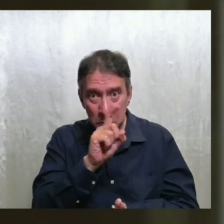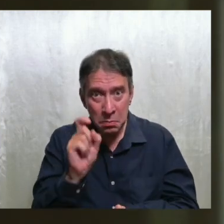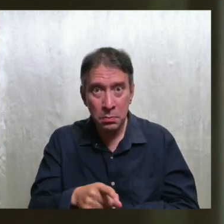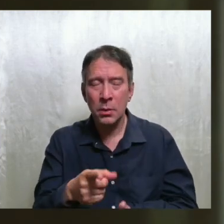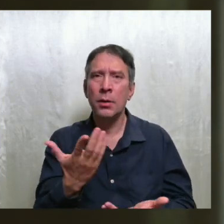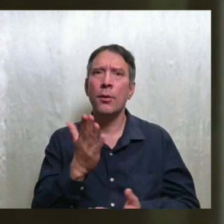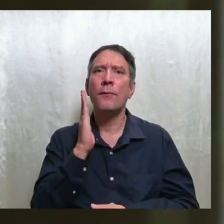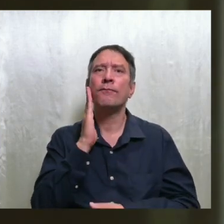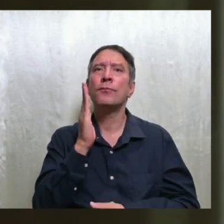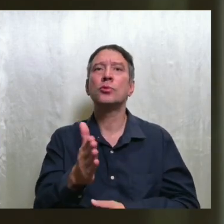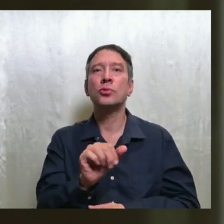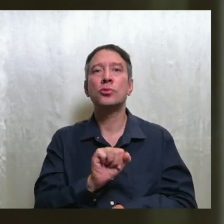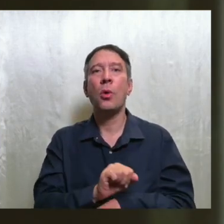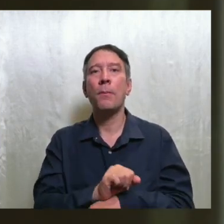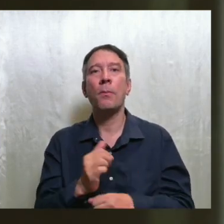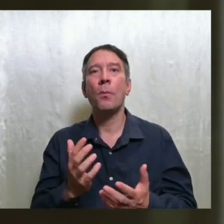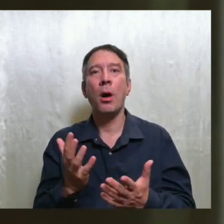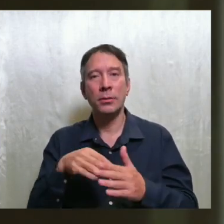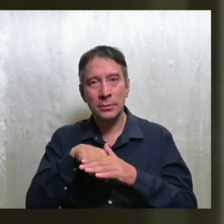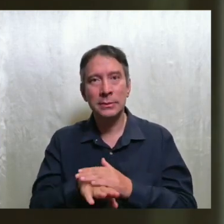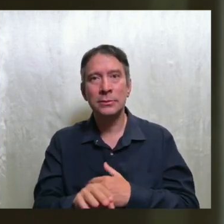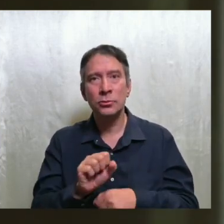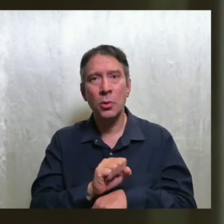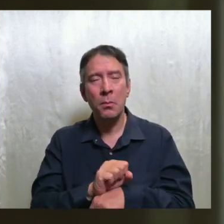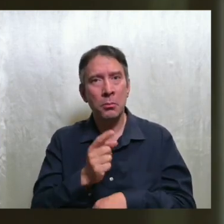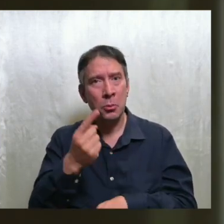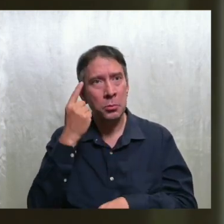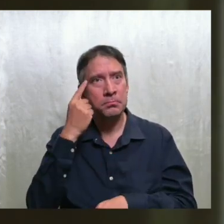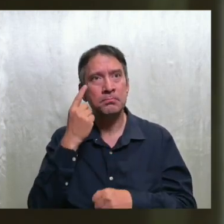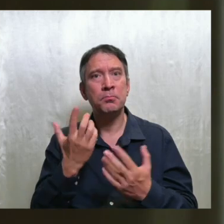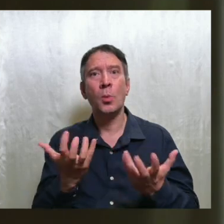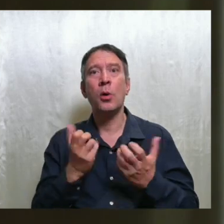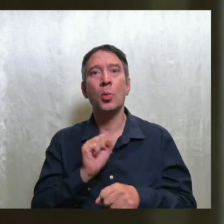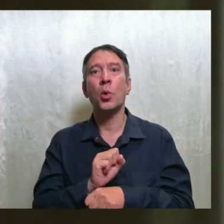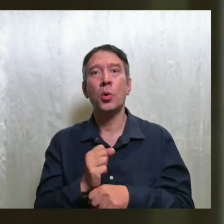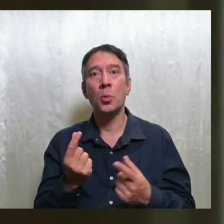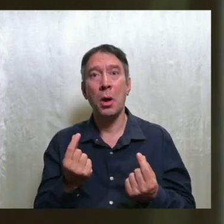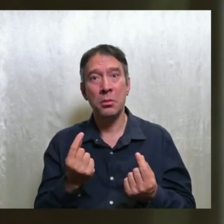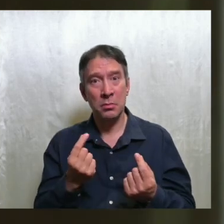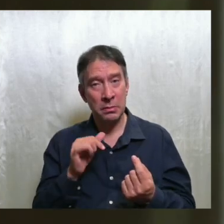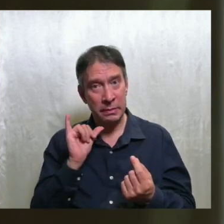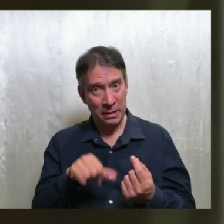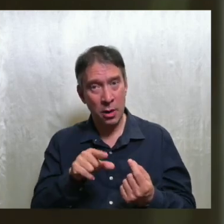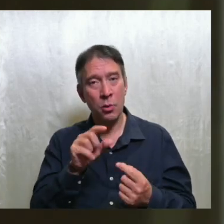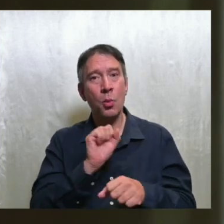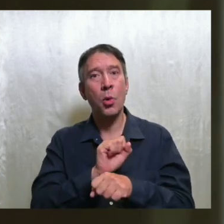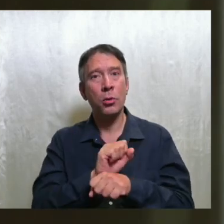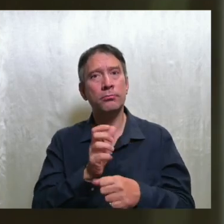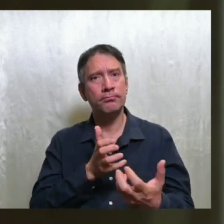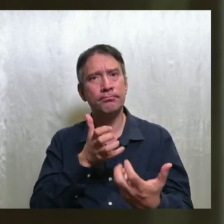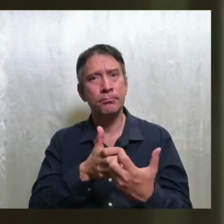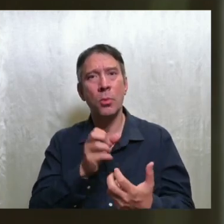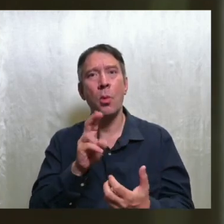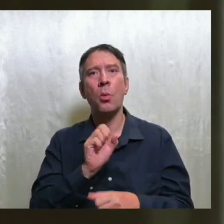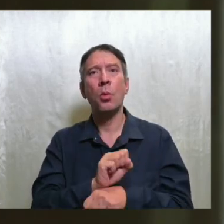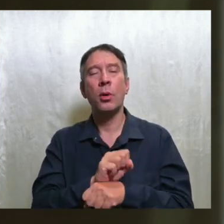actual requirements? We need to learn because we need to be updated with the changing landscape of technology, the changing landscape of the work engagements, the